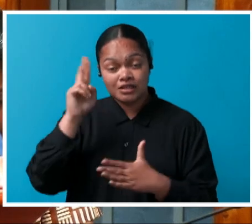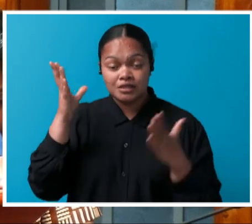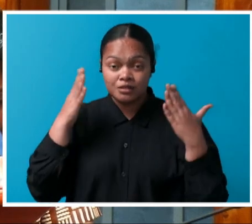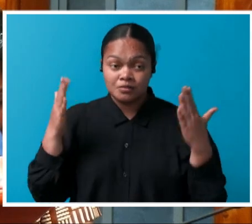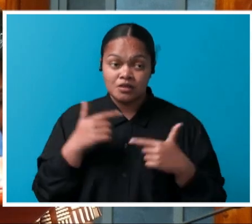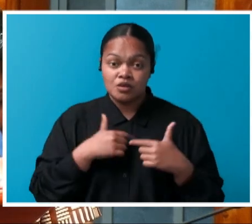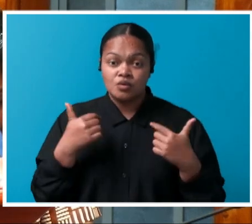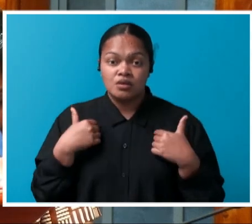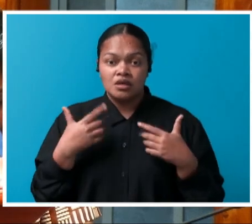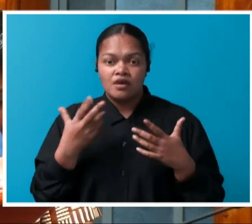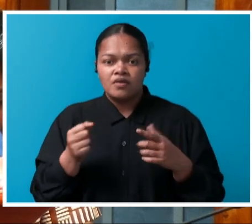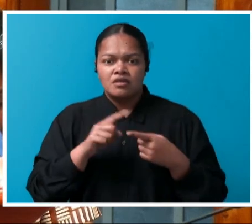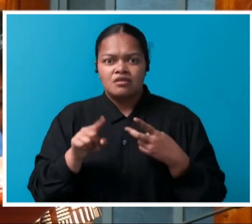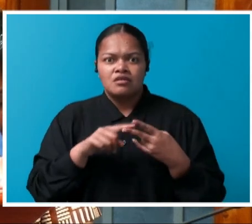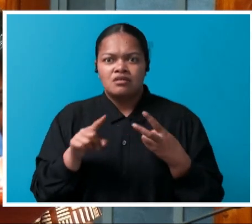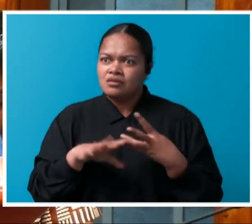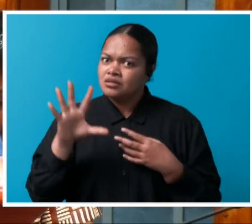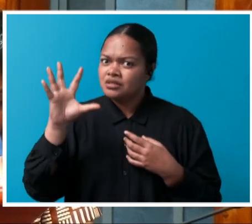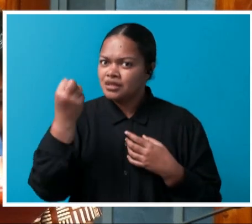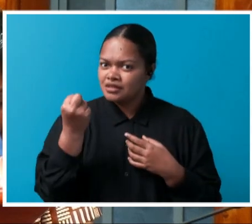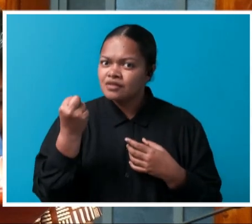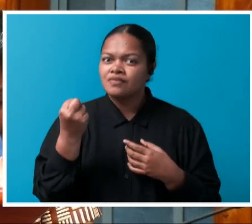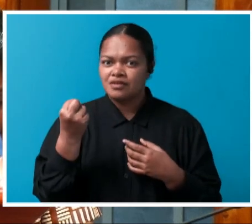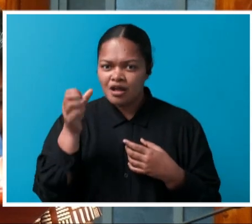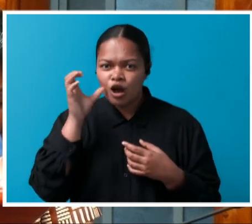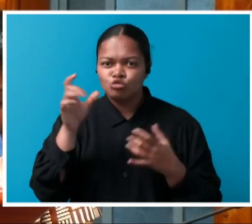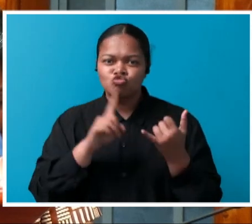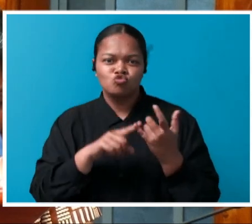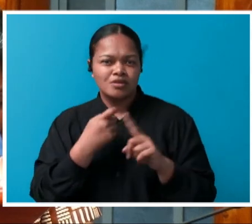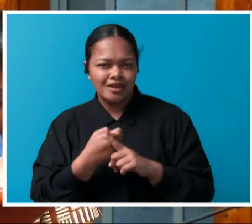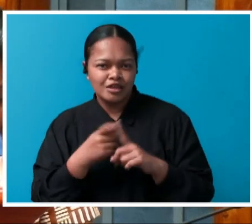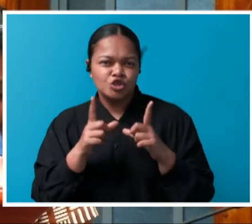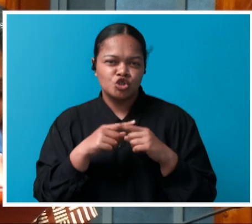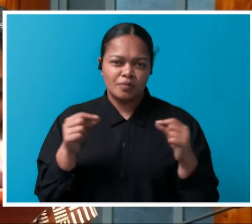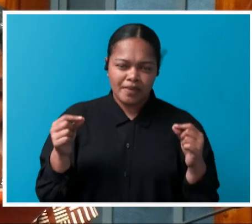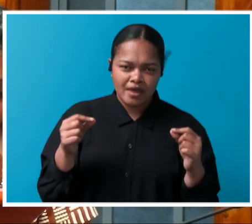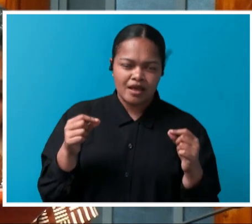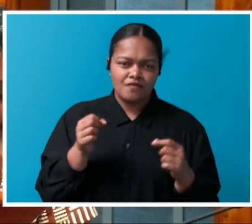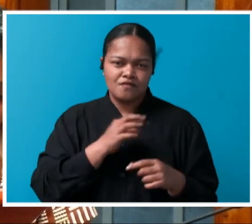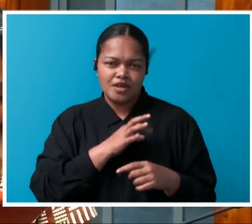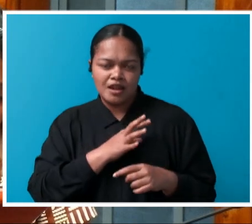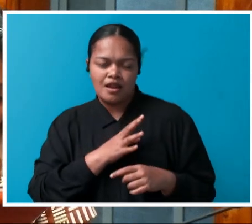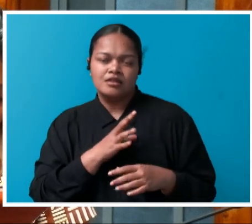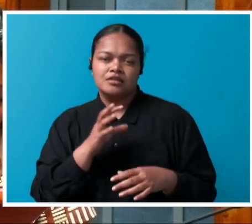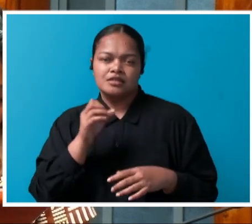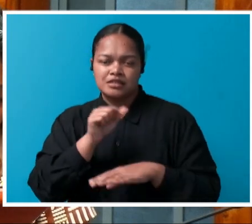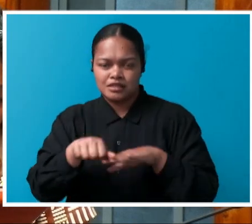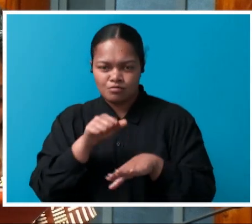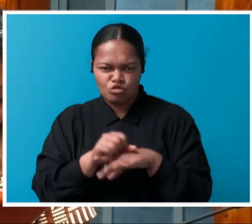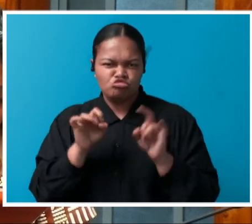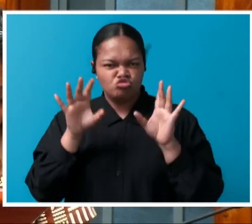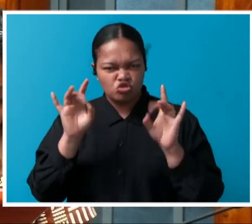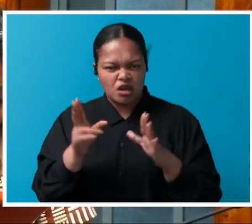are benchmarking to other successful countries like the UK, Japan, Finland, Singapore, Australia, New Zealand,